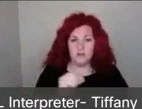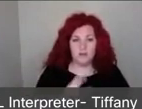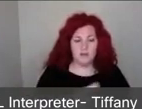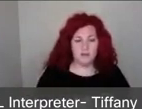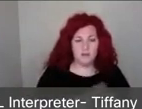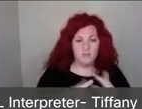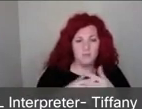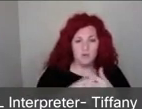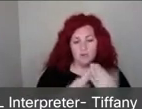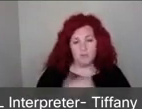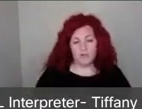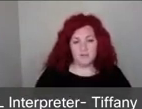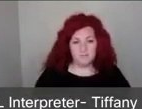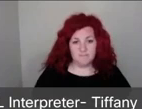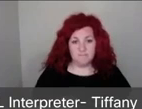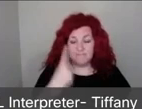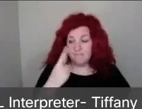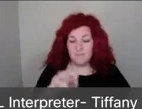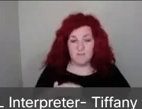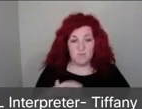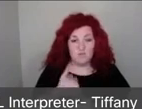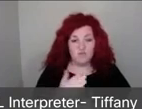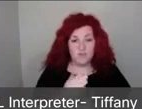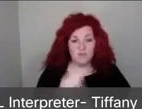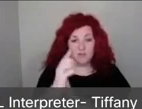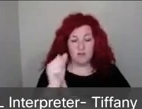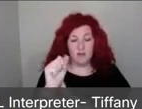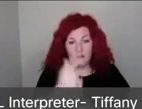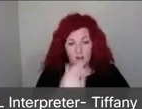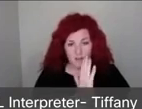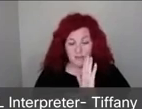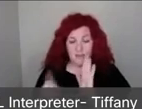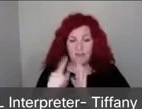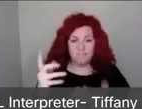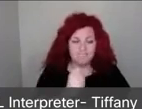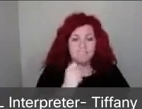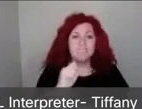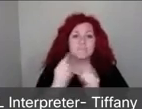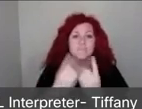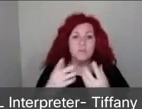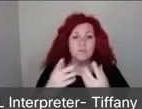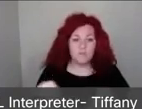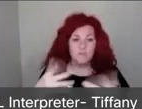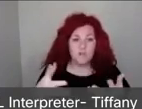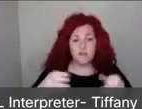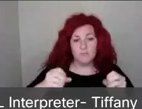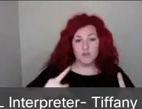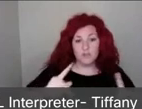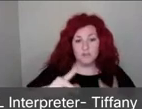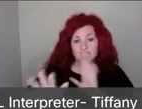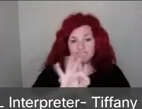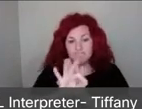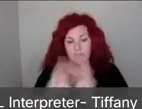communities. Under the Voting Rights Act, our tribal members are entitled to a district that gives us the opportunity to elect candidates of our